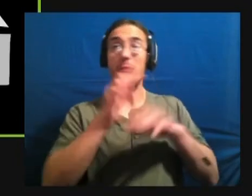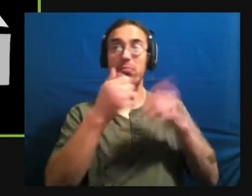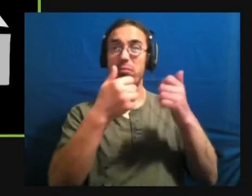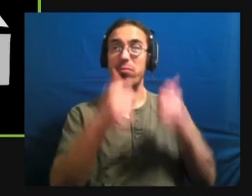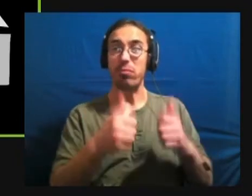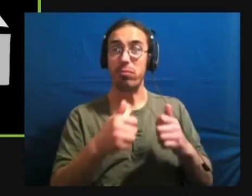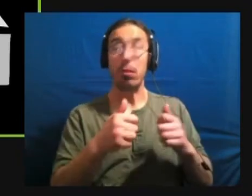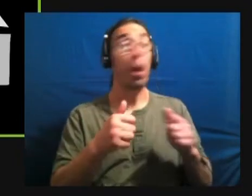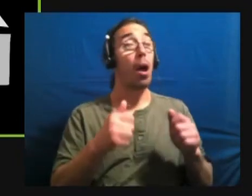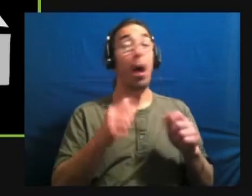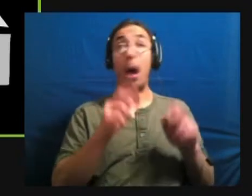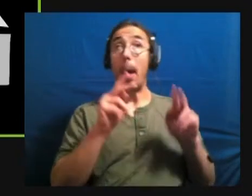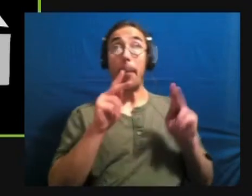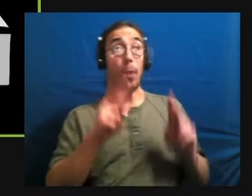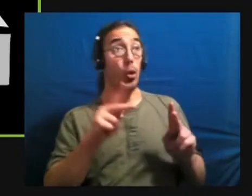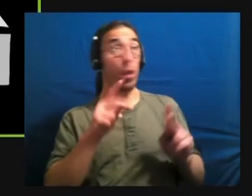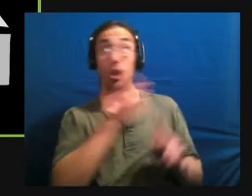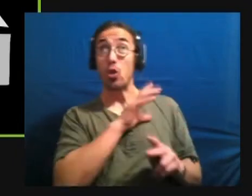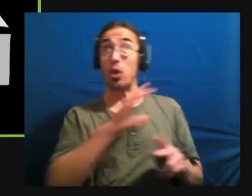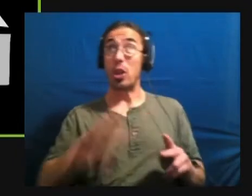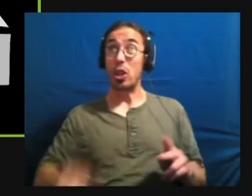the way we do this,